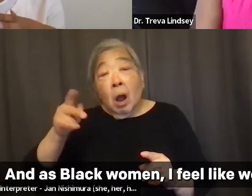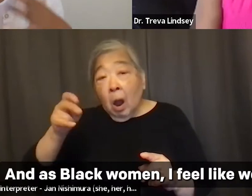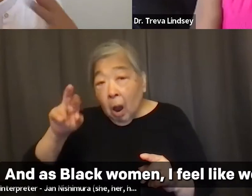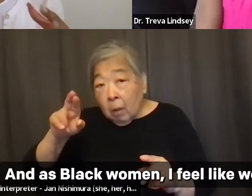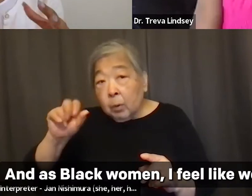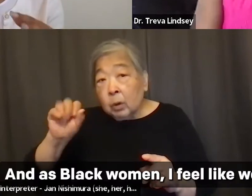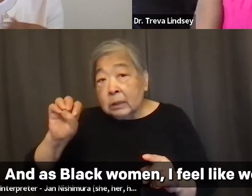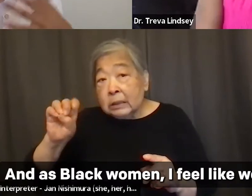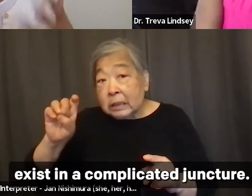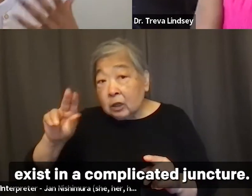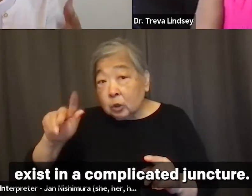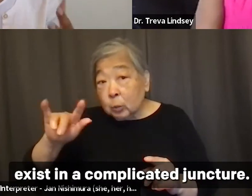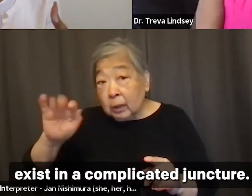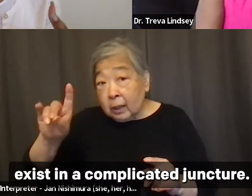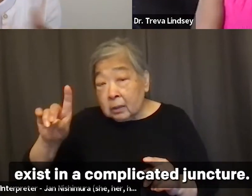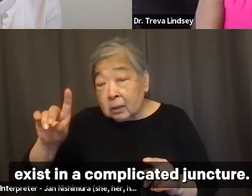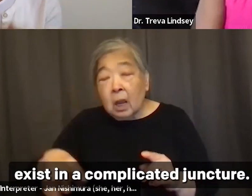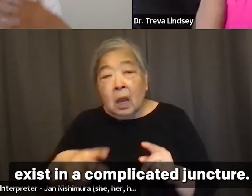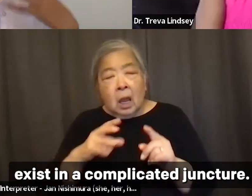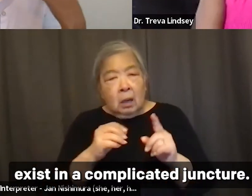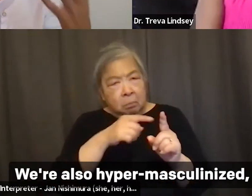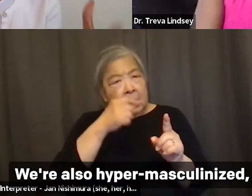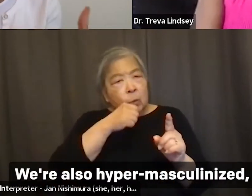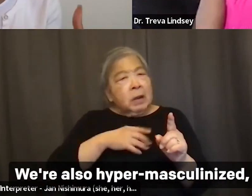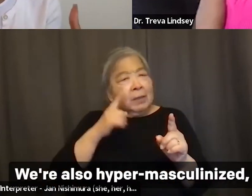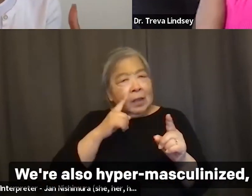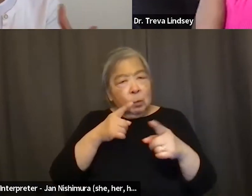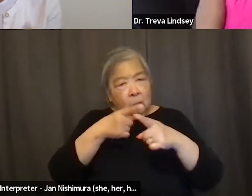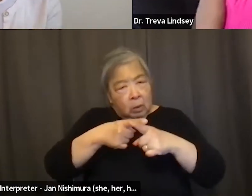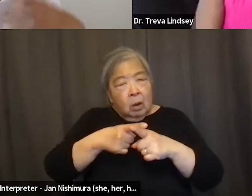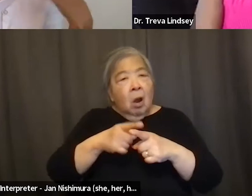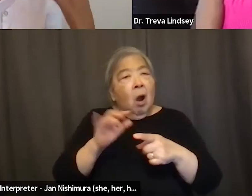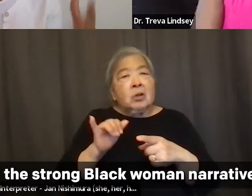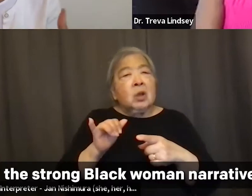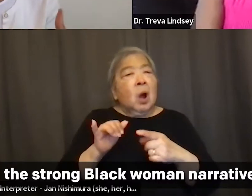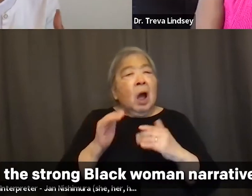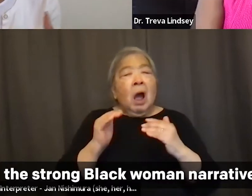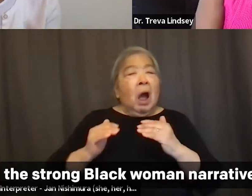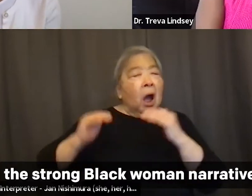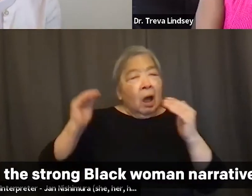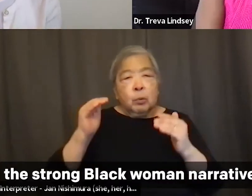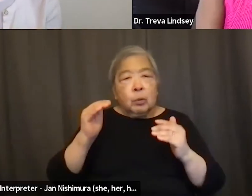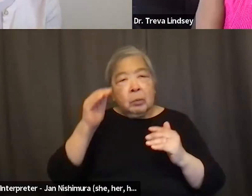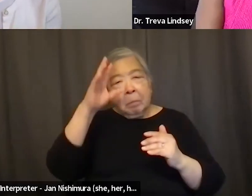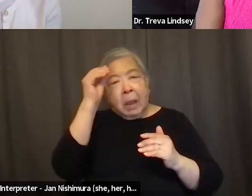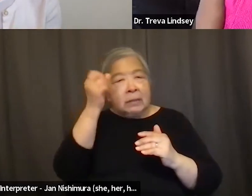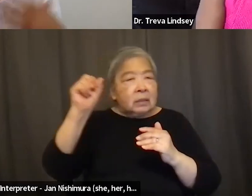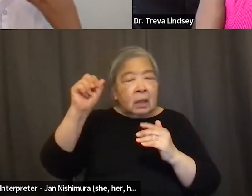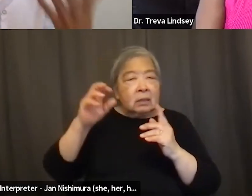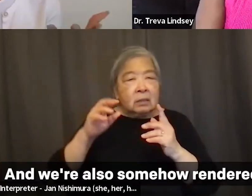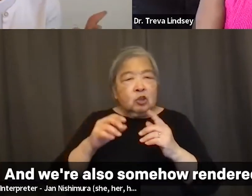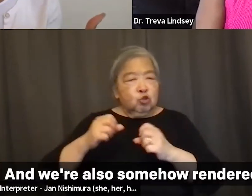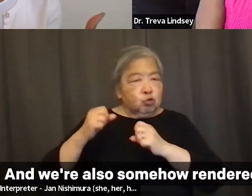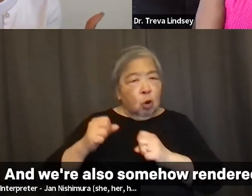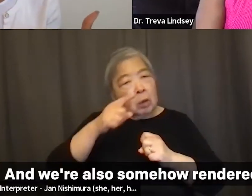Black women, I feel like we exist in a complicated juncture. We're also hypermasculinized, the strong Black woman narrative, and